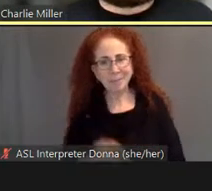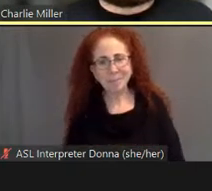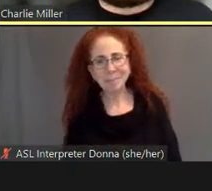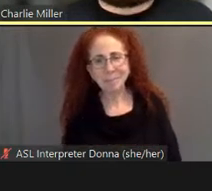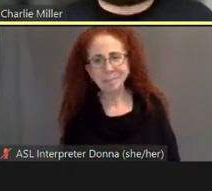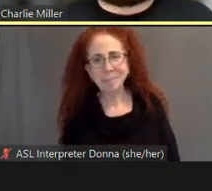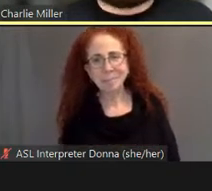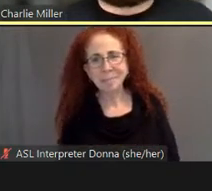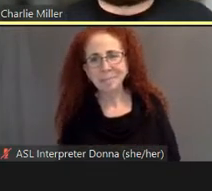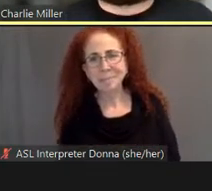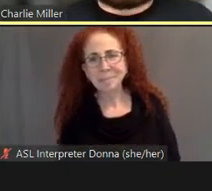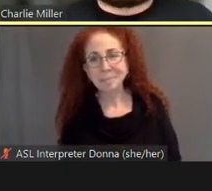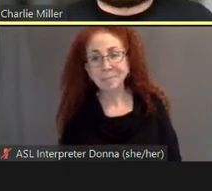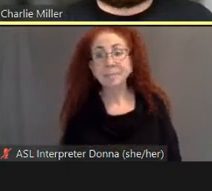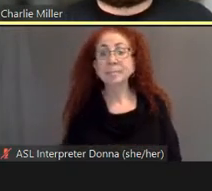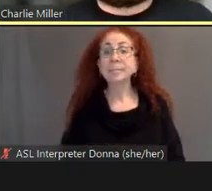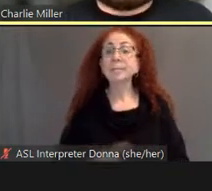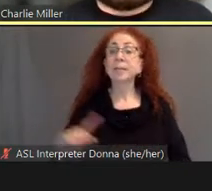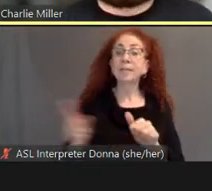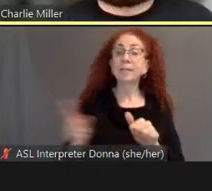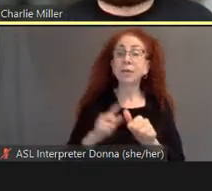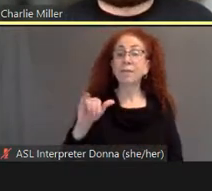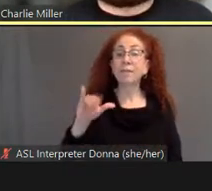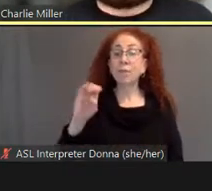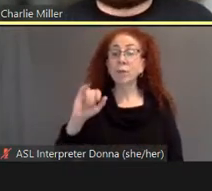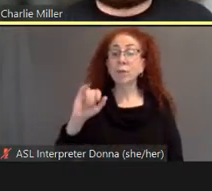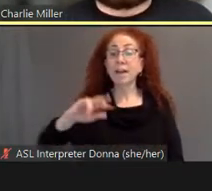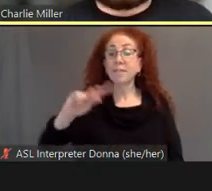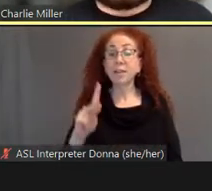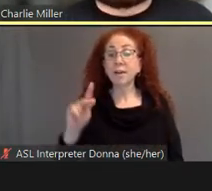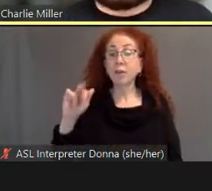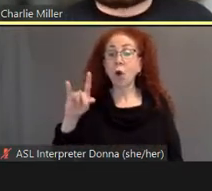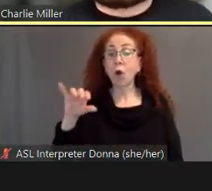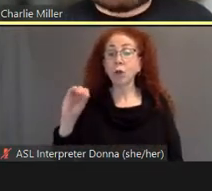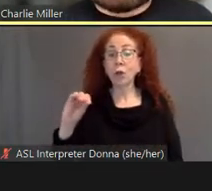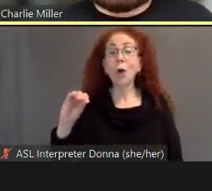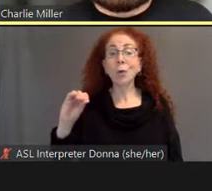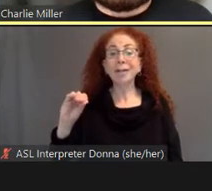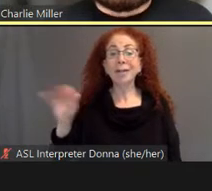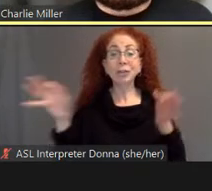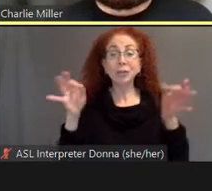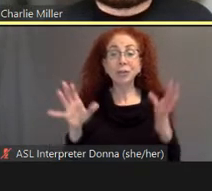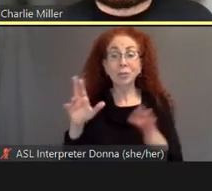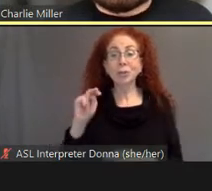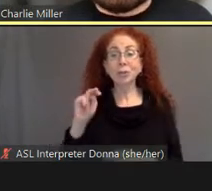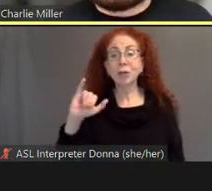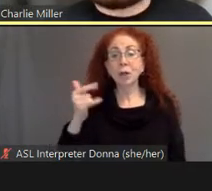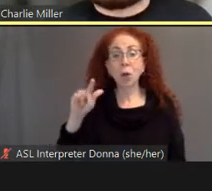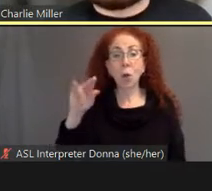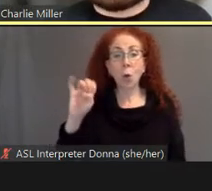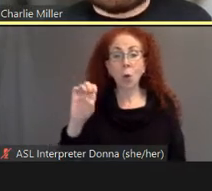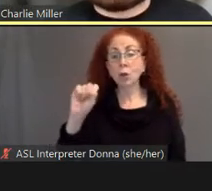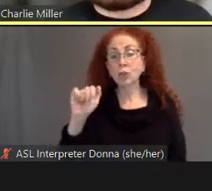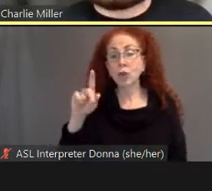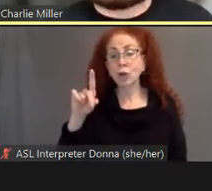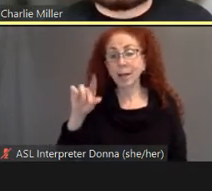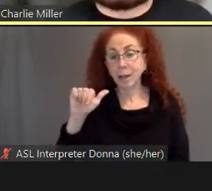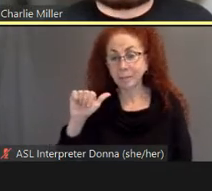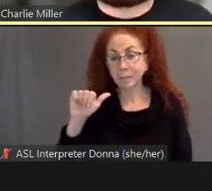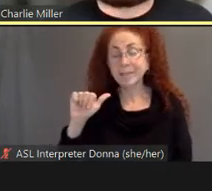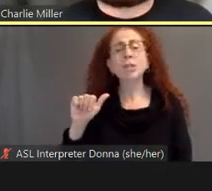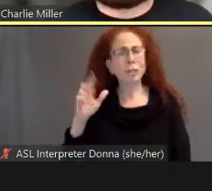We're going to begin with the voice of Philadelphia audio description, Nicole Sardella. Nicole has been doing